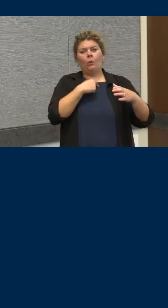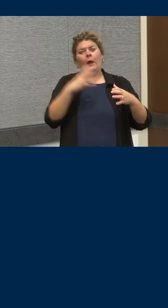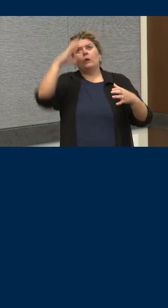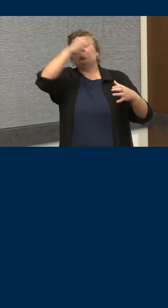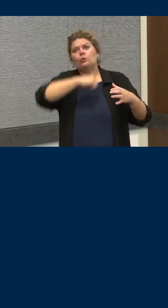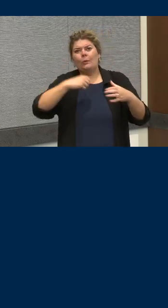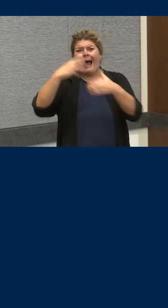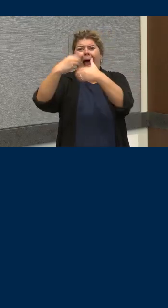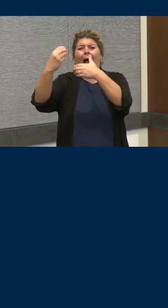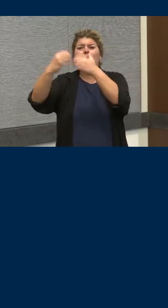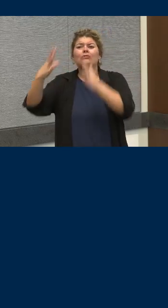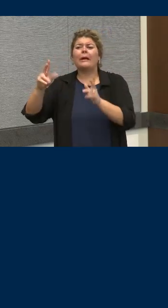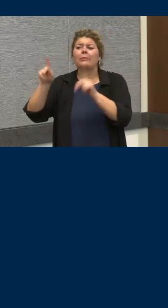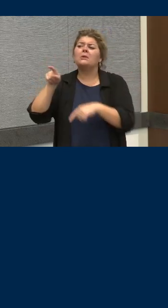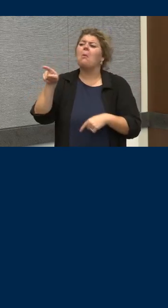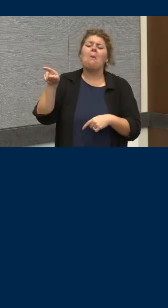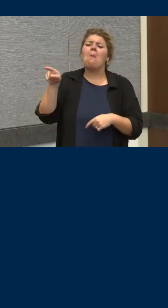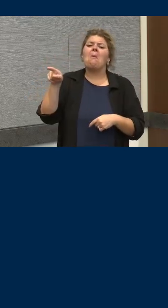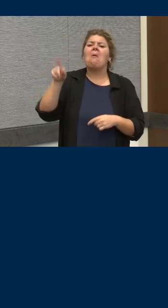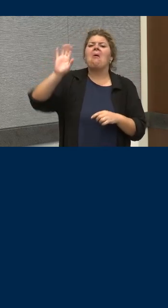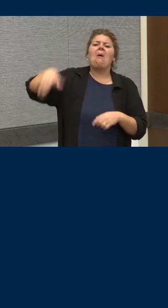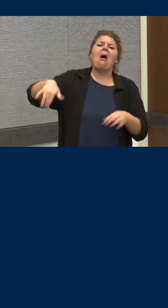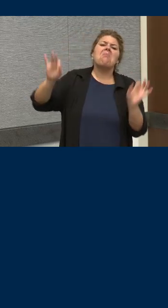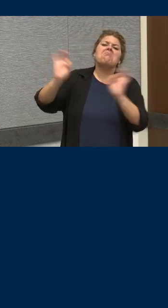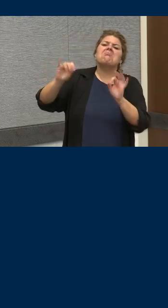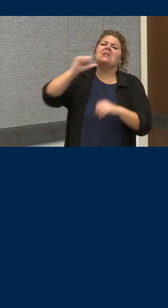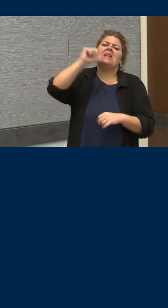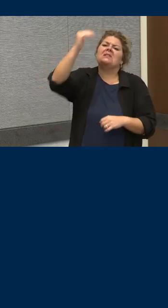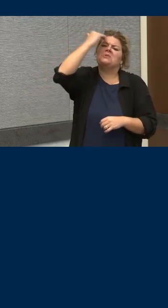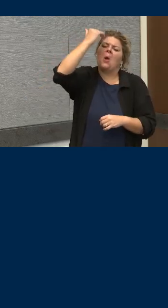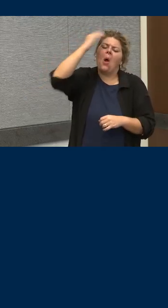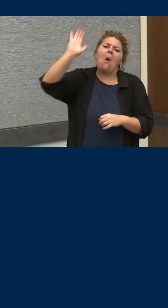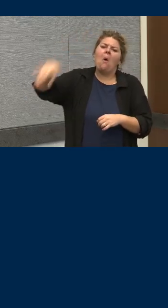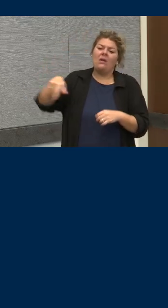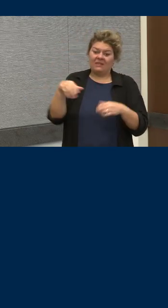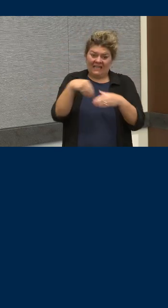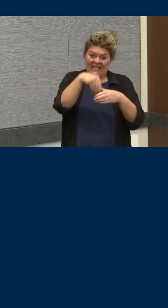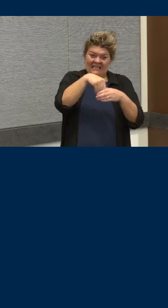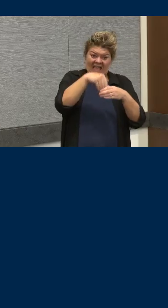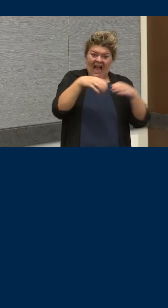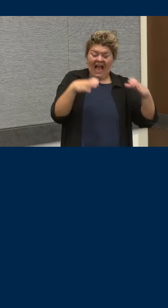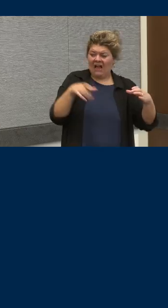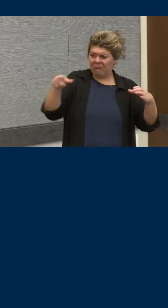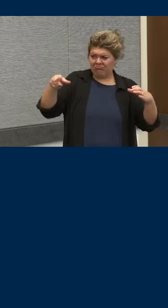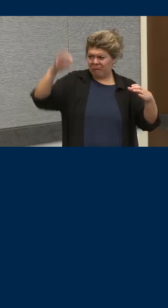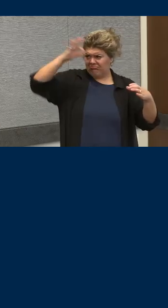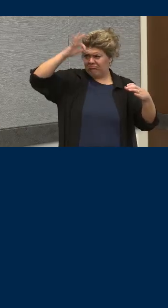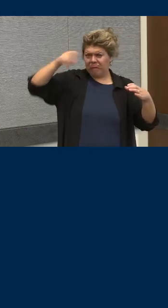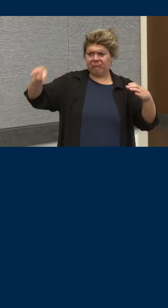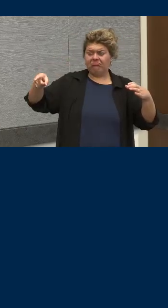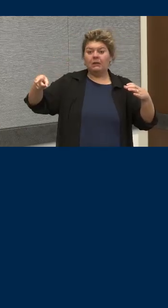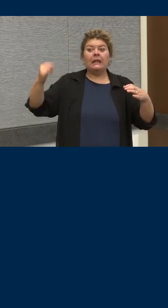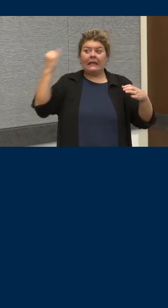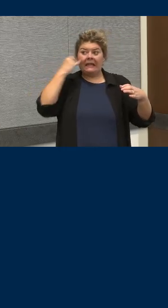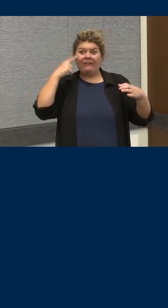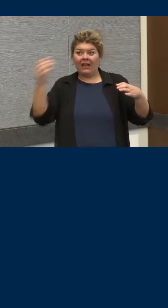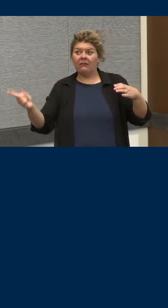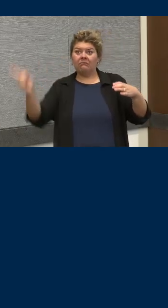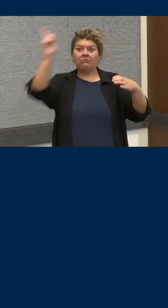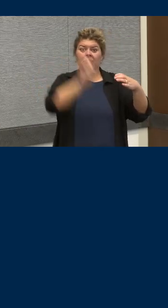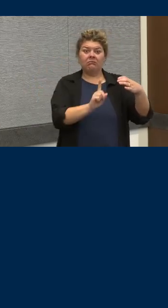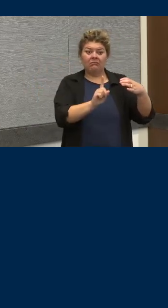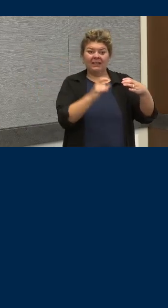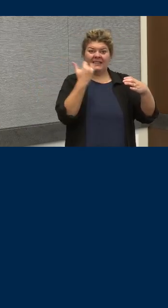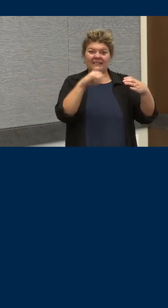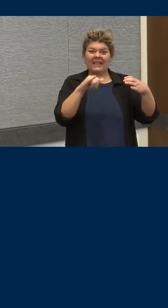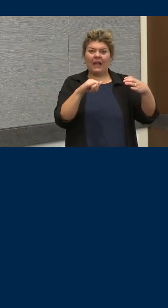less knowledgeable and less secure relative to those on the inside. Even when inside, he is outside,